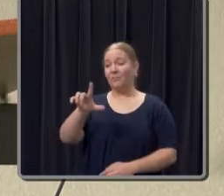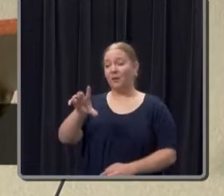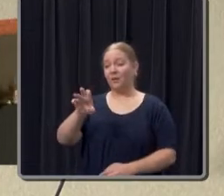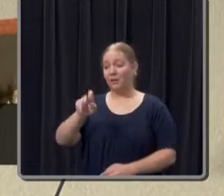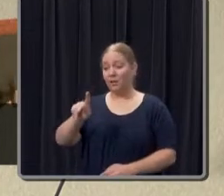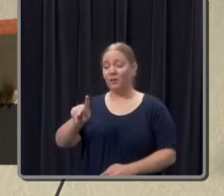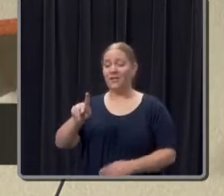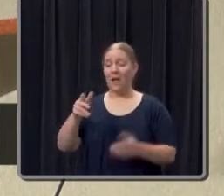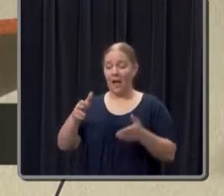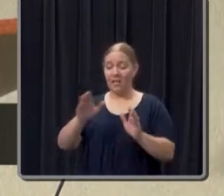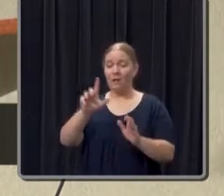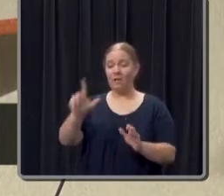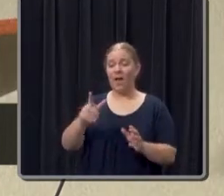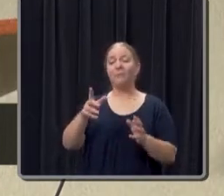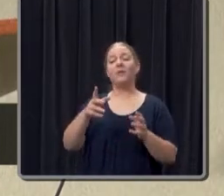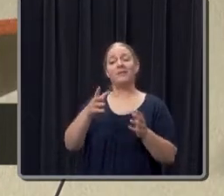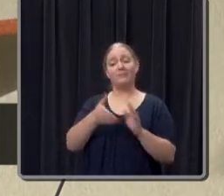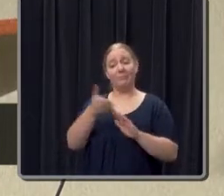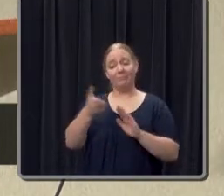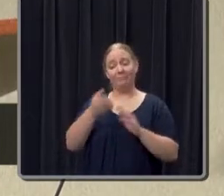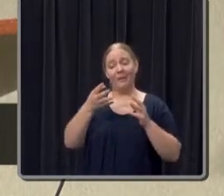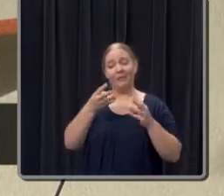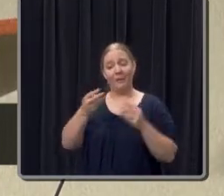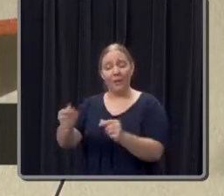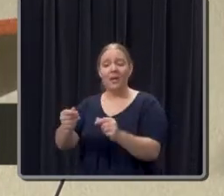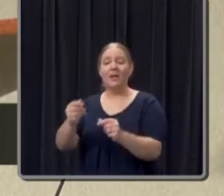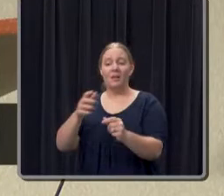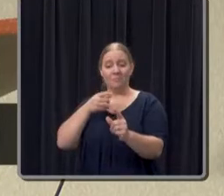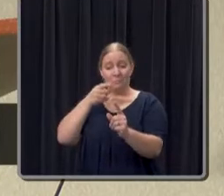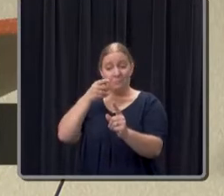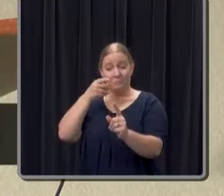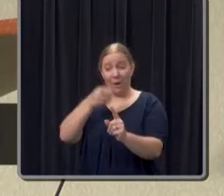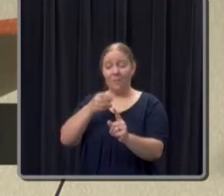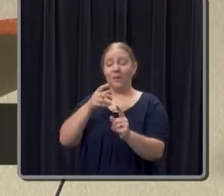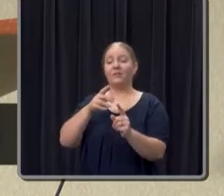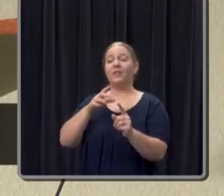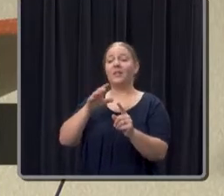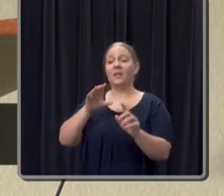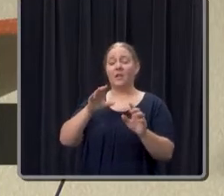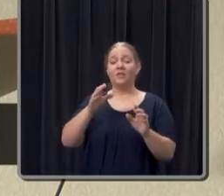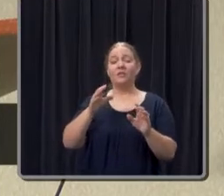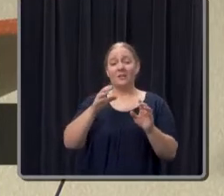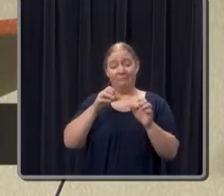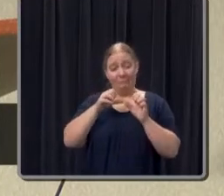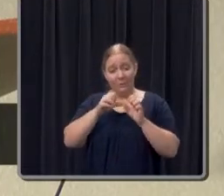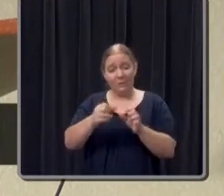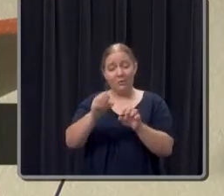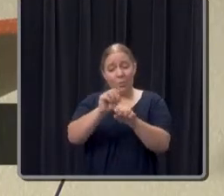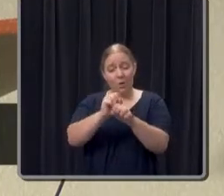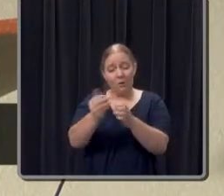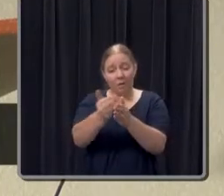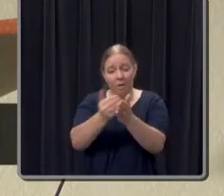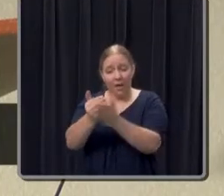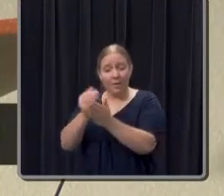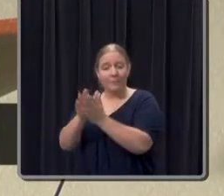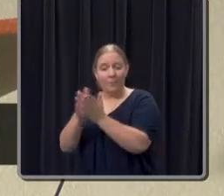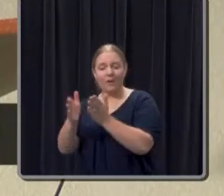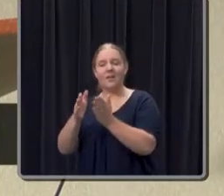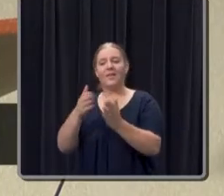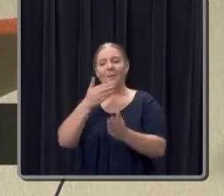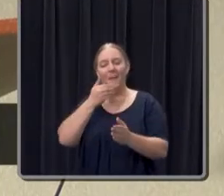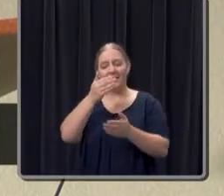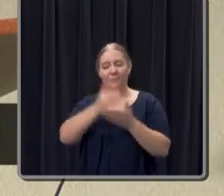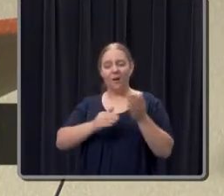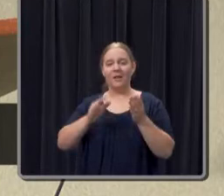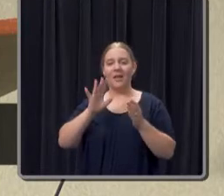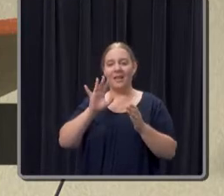run seamlessly. Their primary jobs are circulation and maintaining the collection, but they do so much more. The best part is that they're the constant